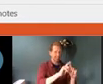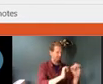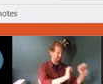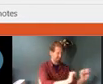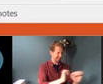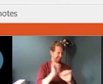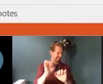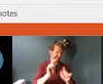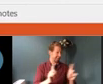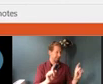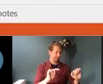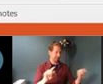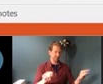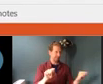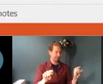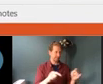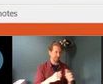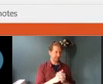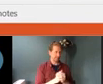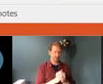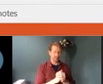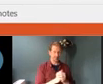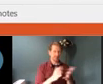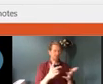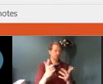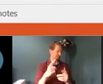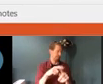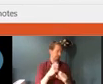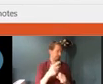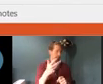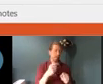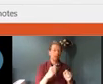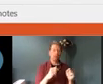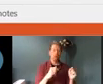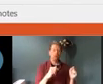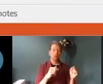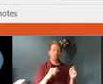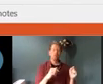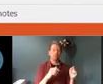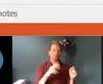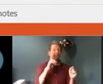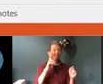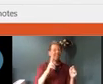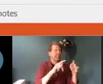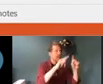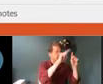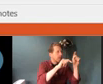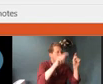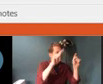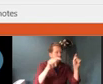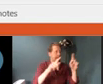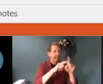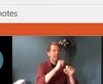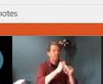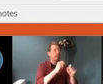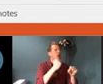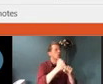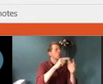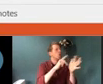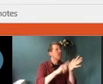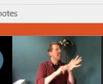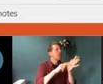the SNPs. Could be more, but in this example we see these. We can also see that the rest of these examples of genomes are